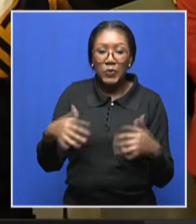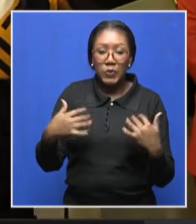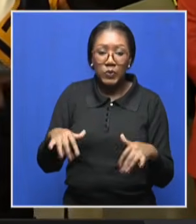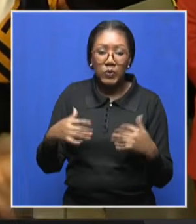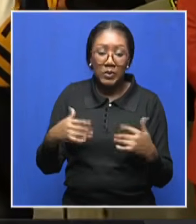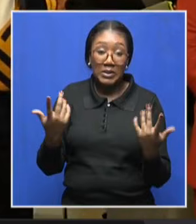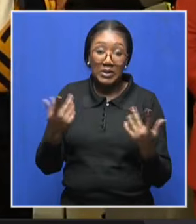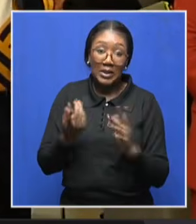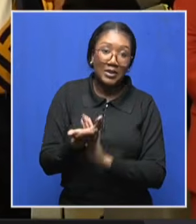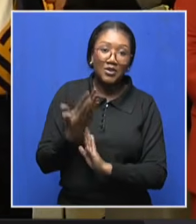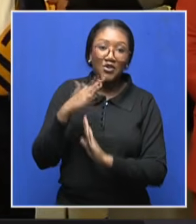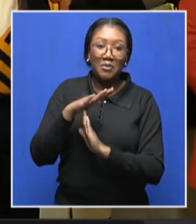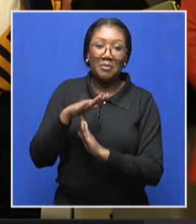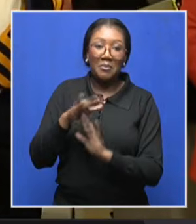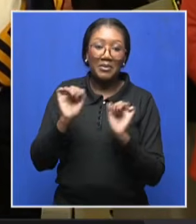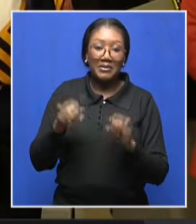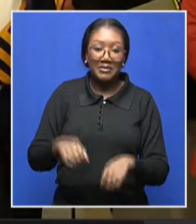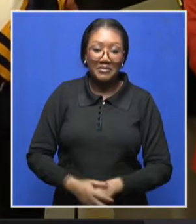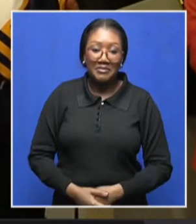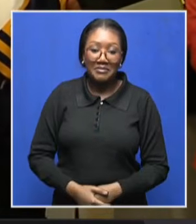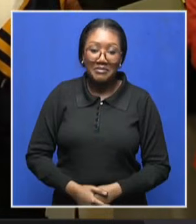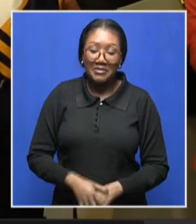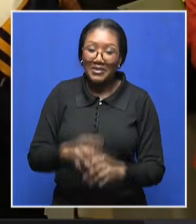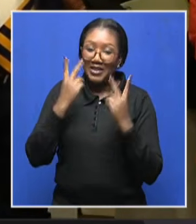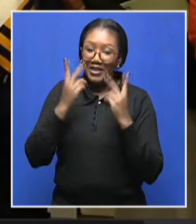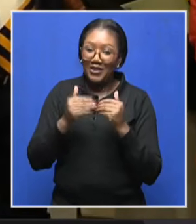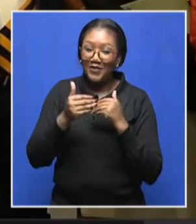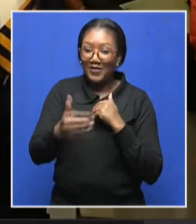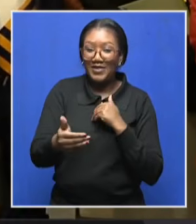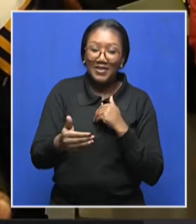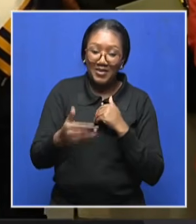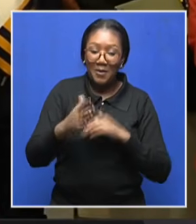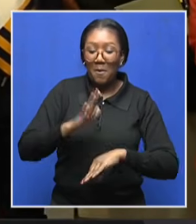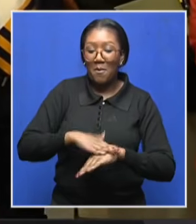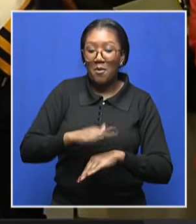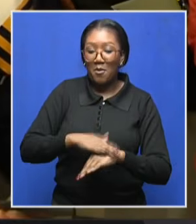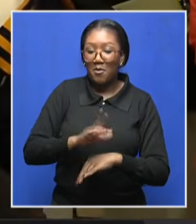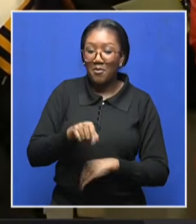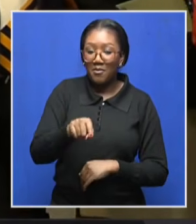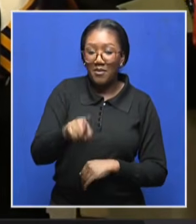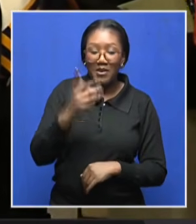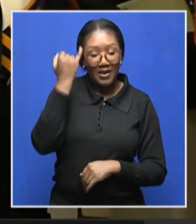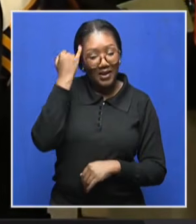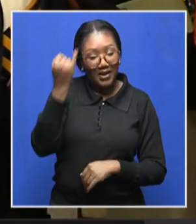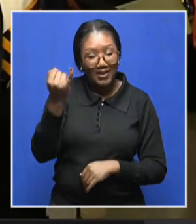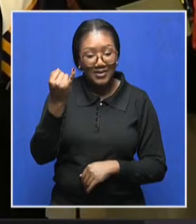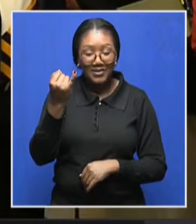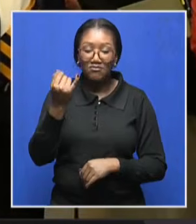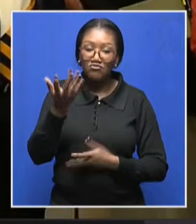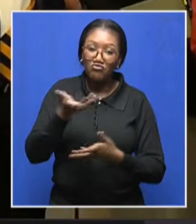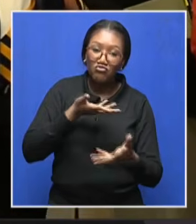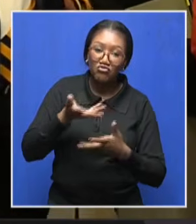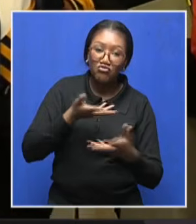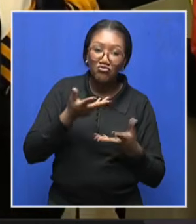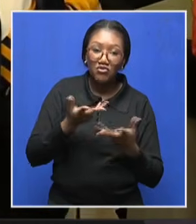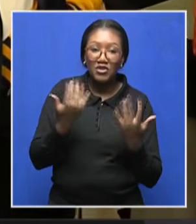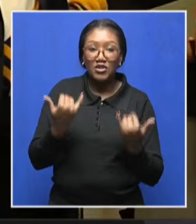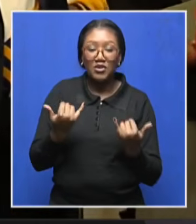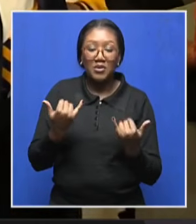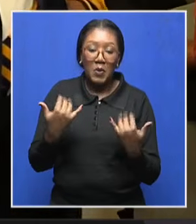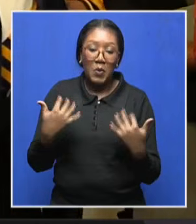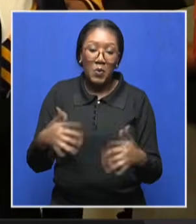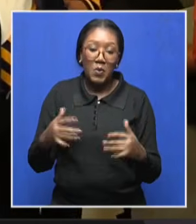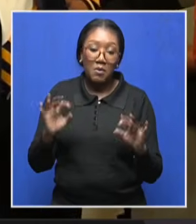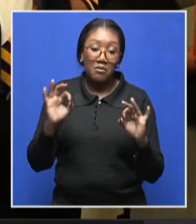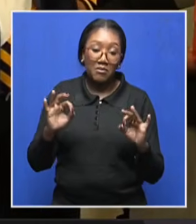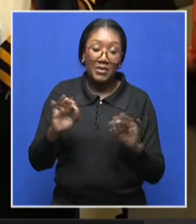been ranked, and we're looking forward to plenty more action, more ideas as we continue with the work that's been done